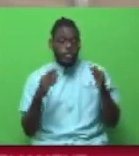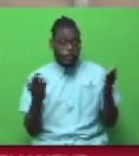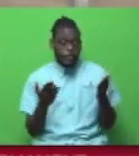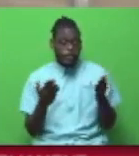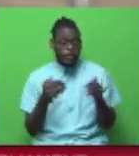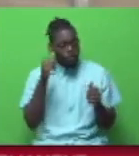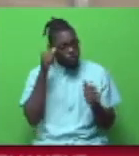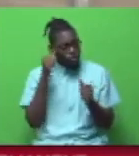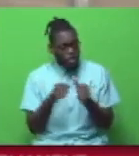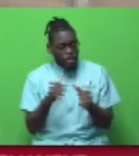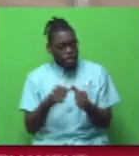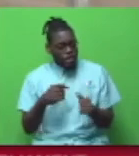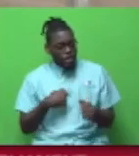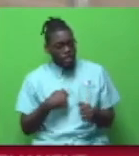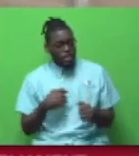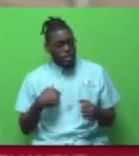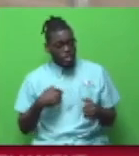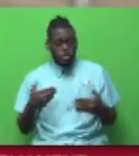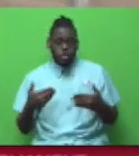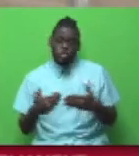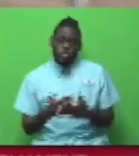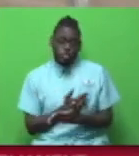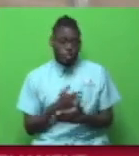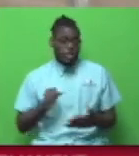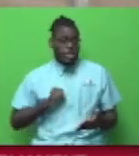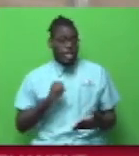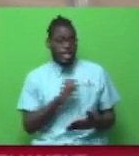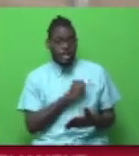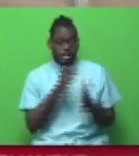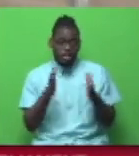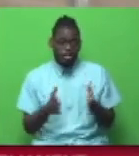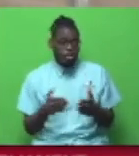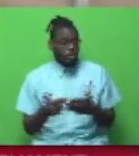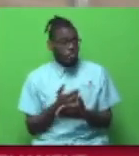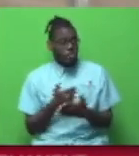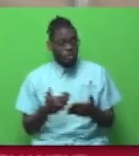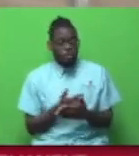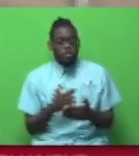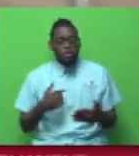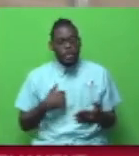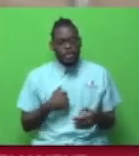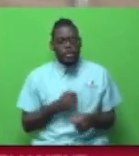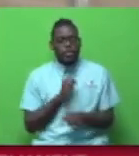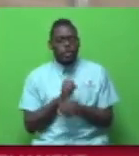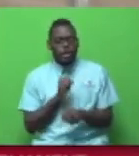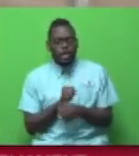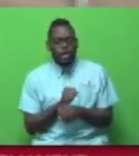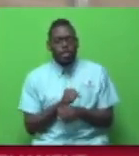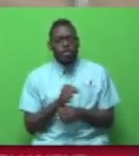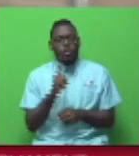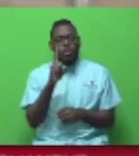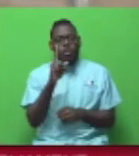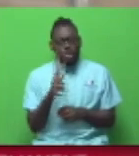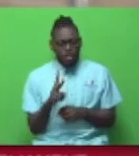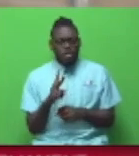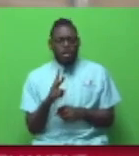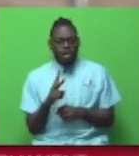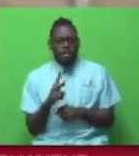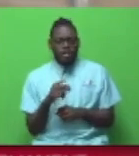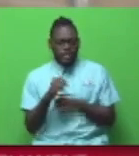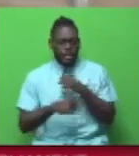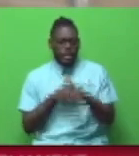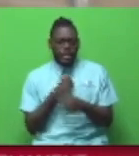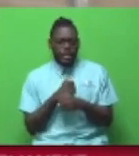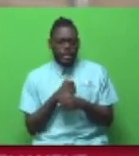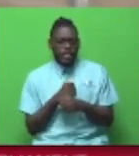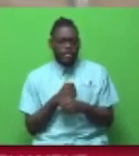only serving here for approximately 2.5 years, that is the quality of contributions that you